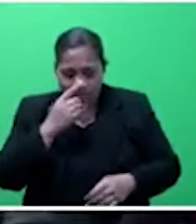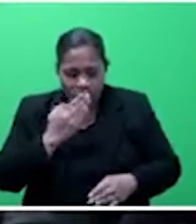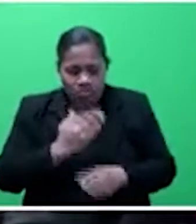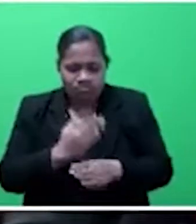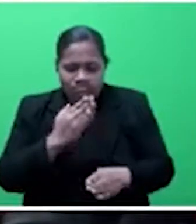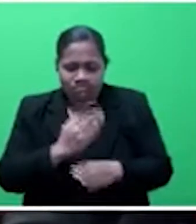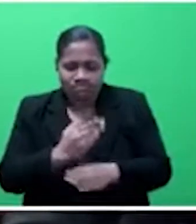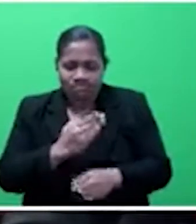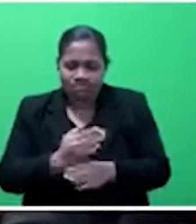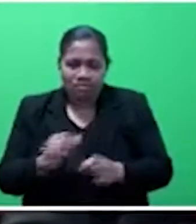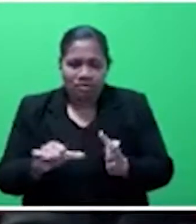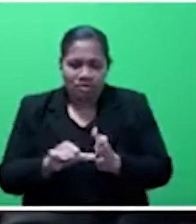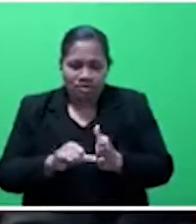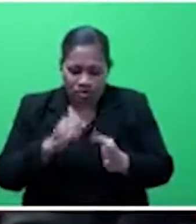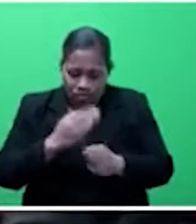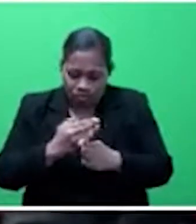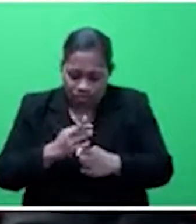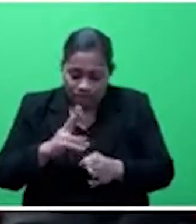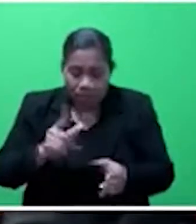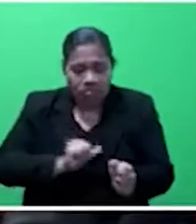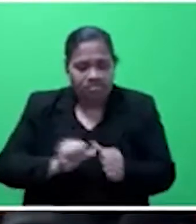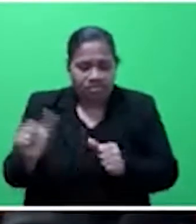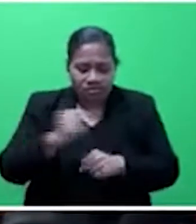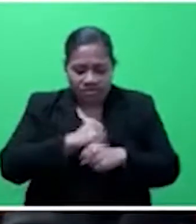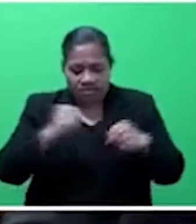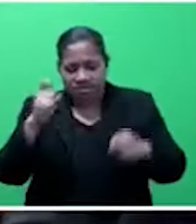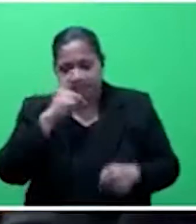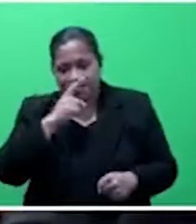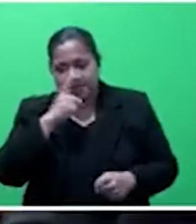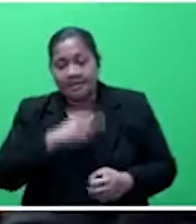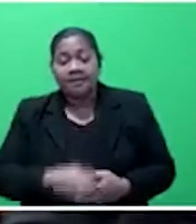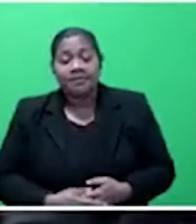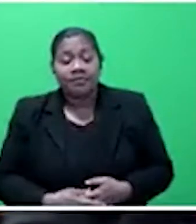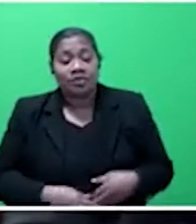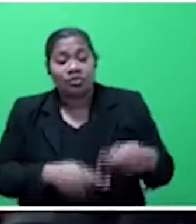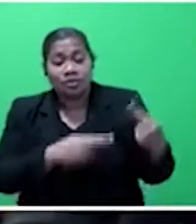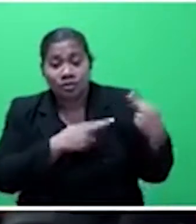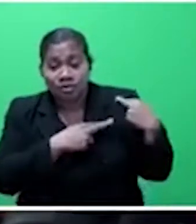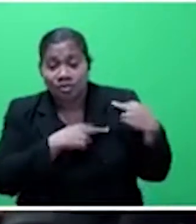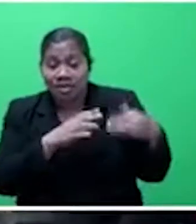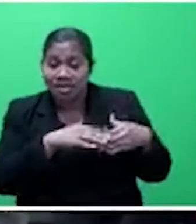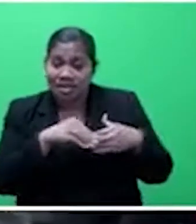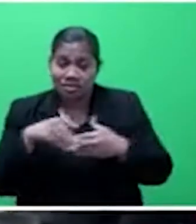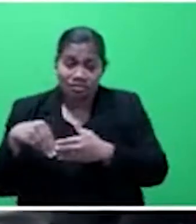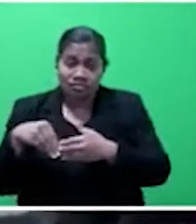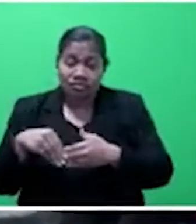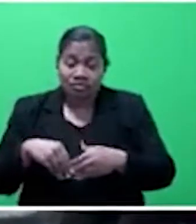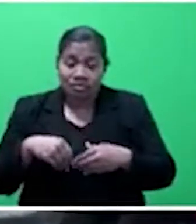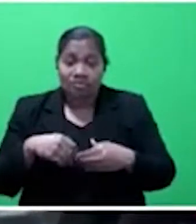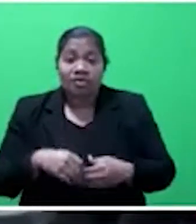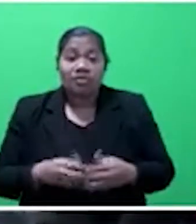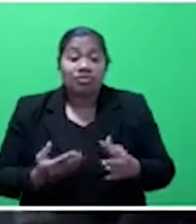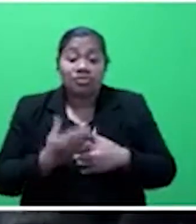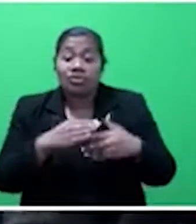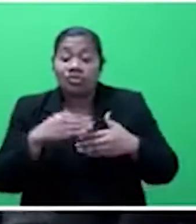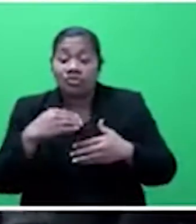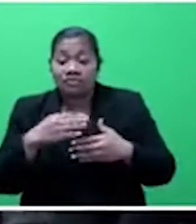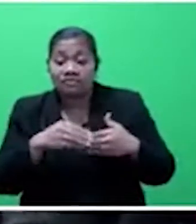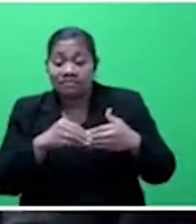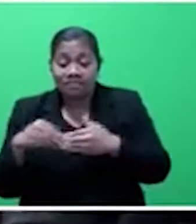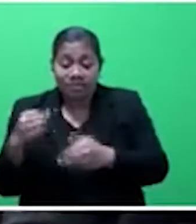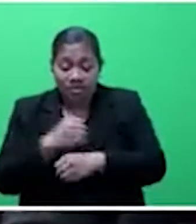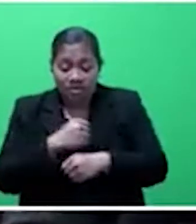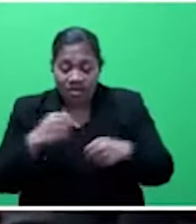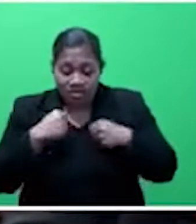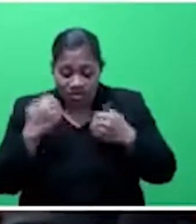FijiFirst Government, through the visionary and responsible leadership of the Honorable Prime Minister, will not be